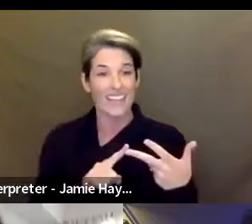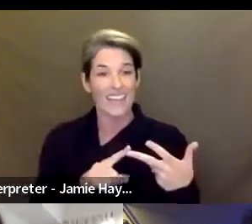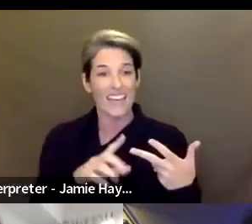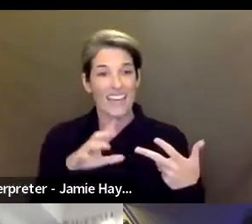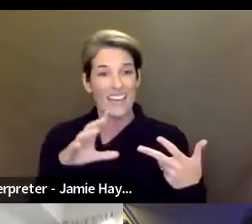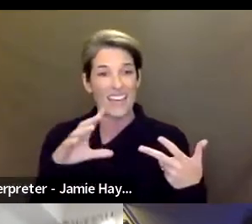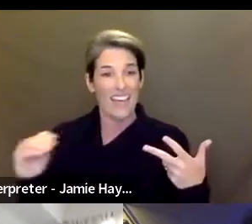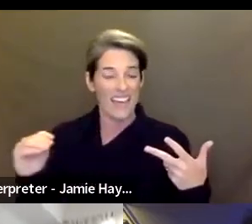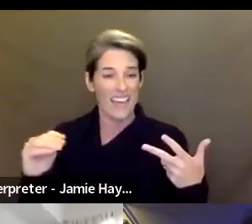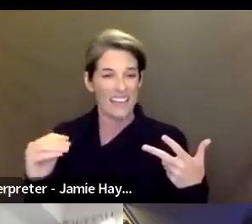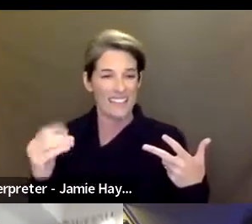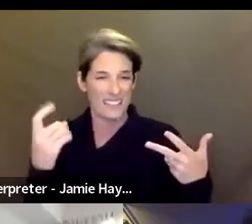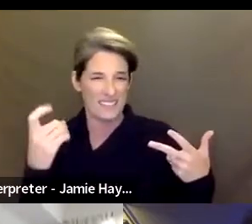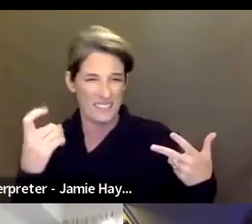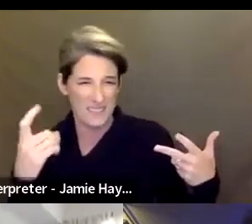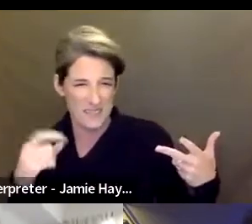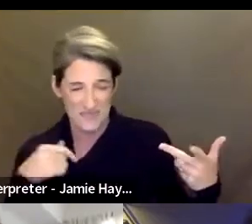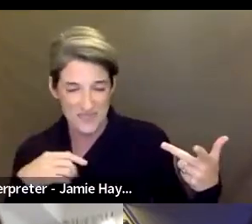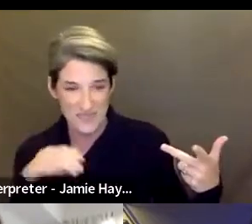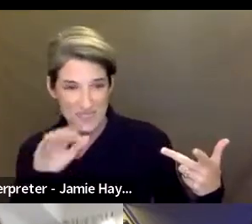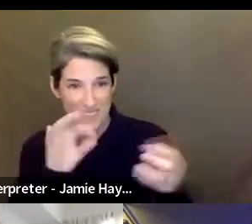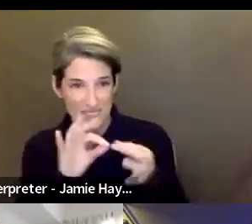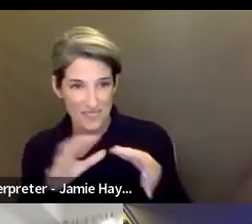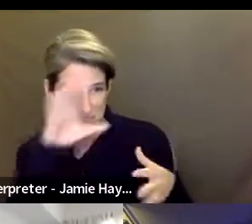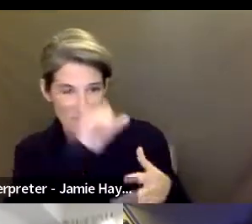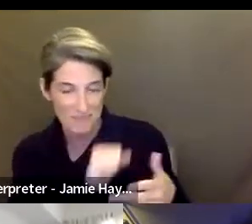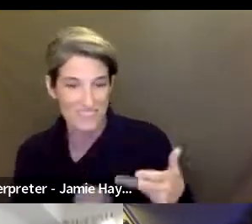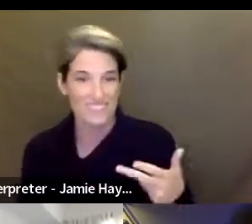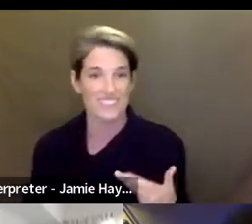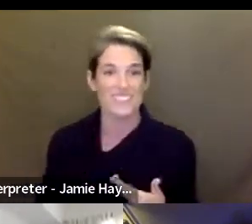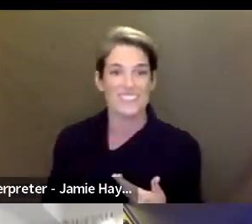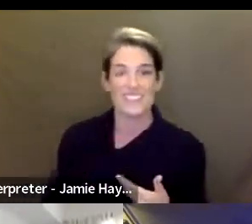supposed to say? I think that was great.